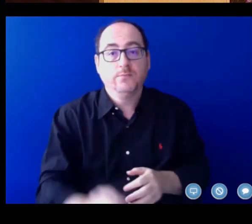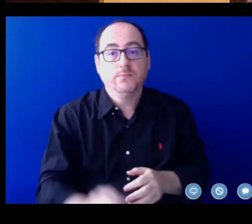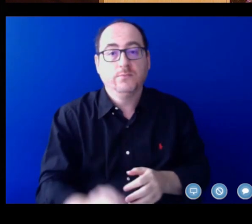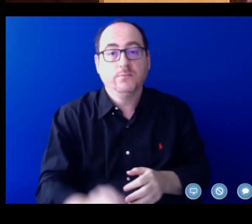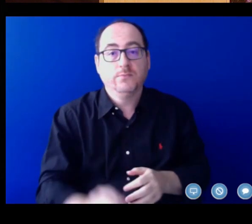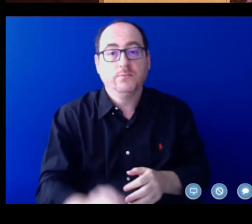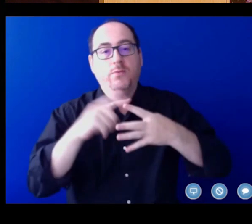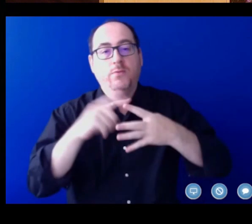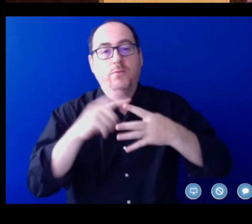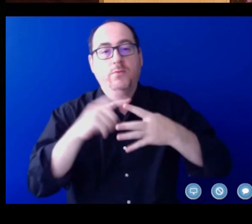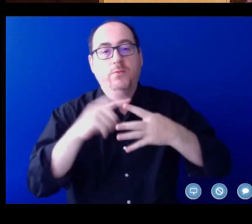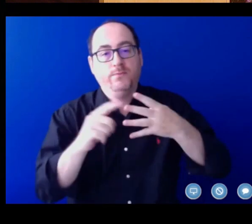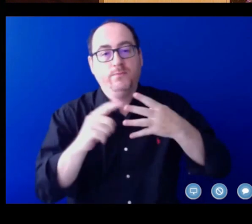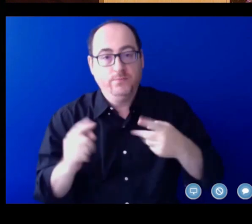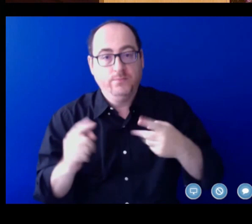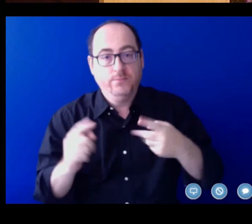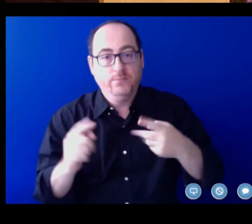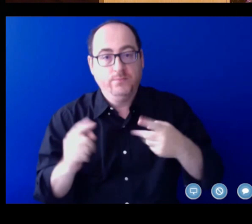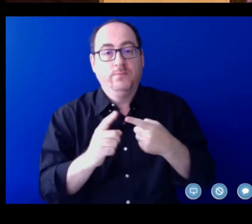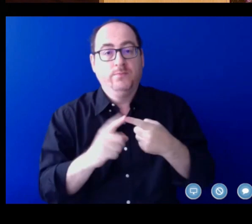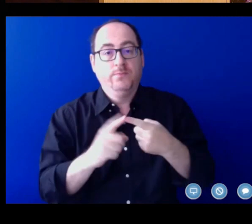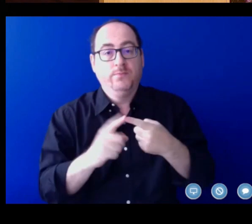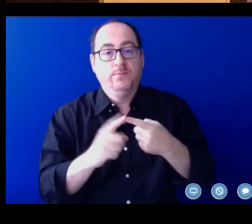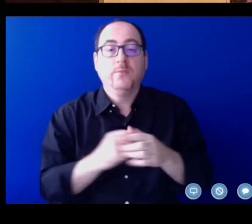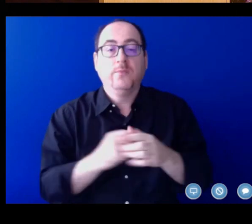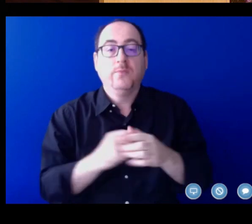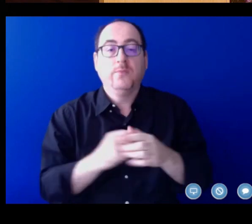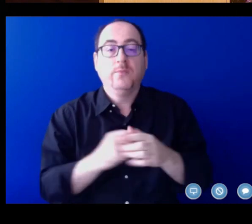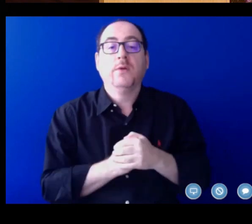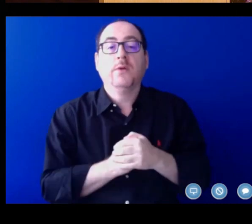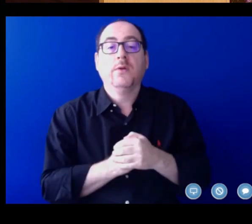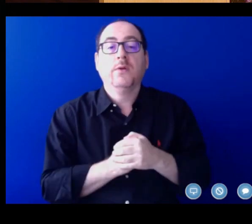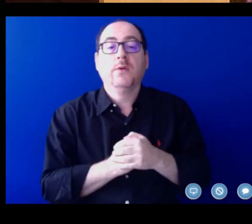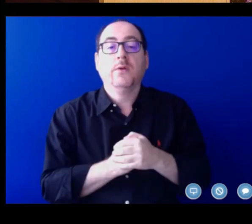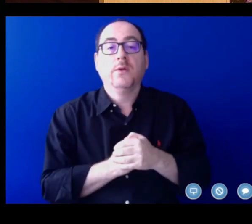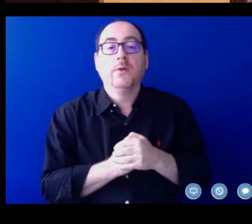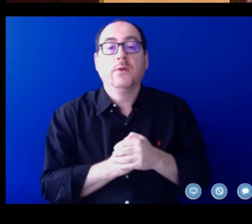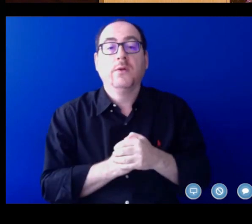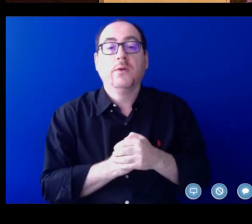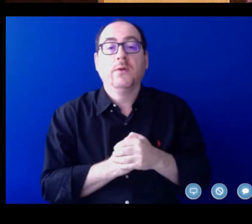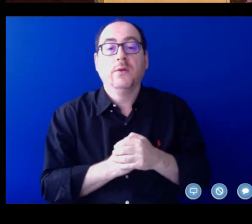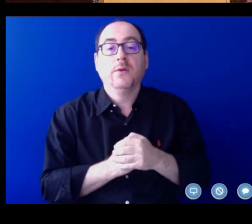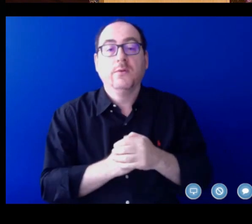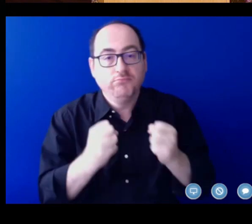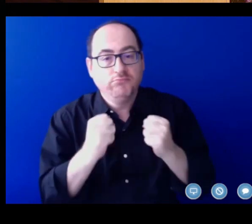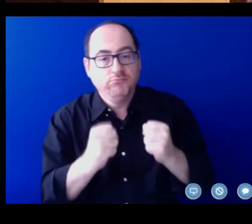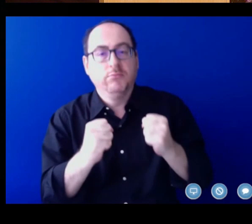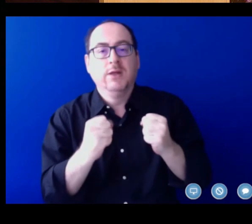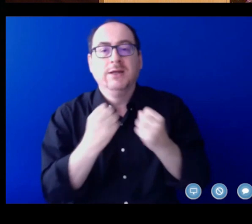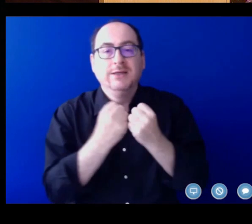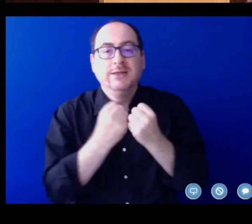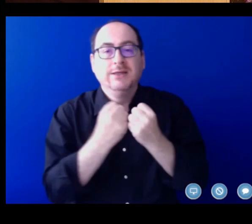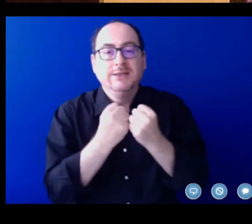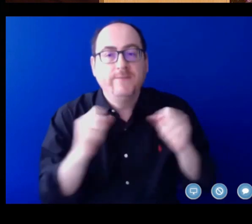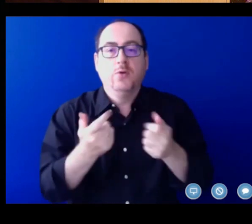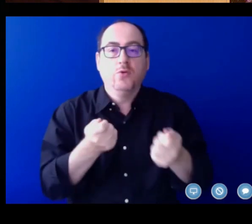So this next slide shows, show the whole lot. The next slide shows an extended version